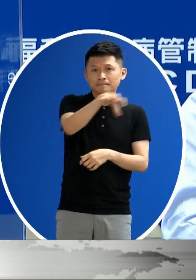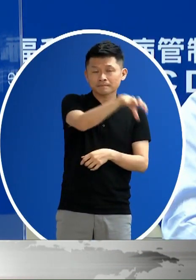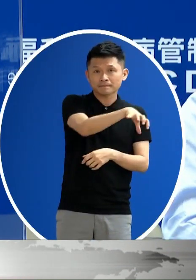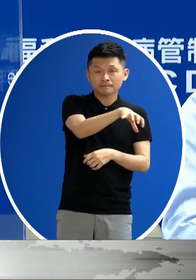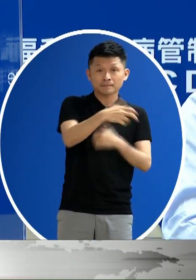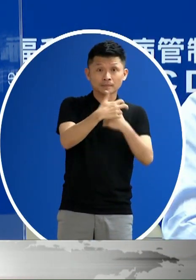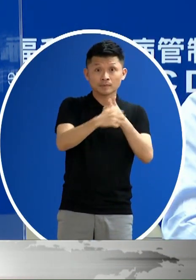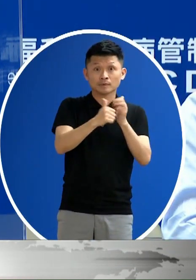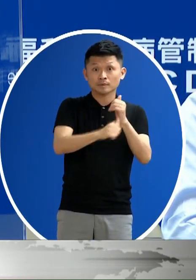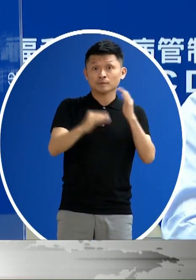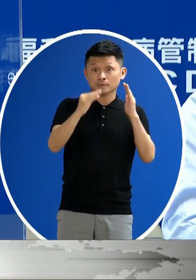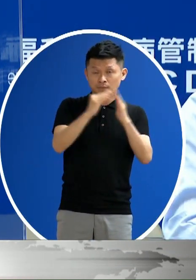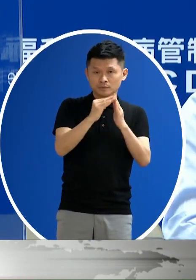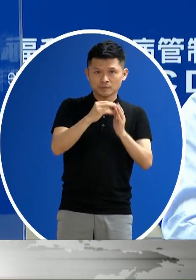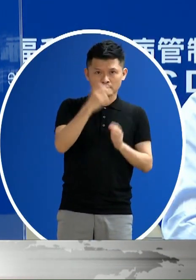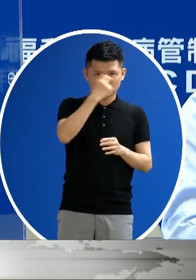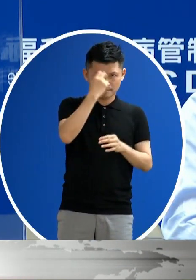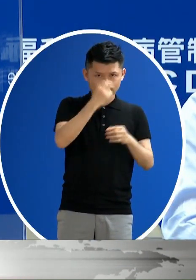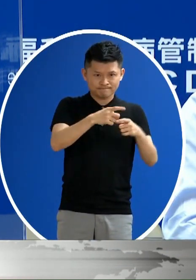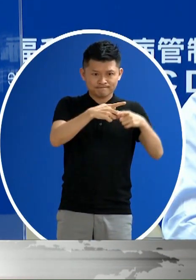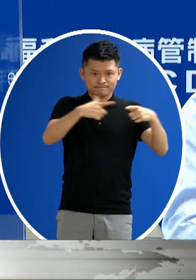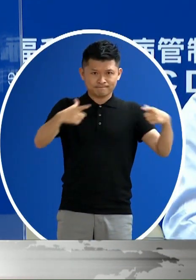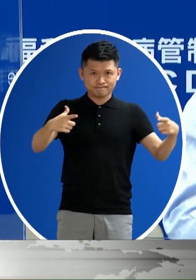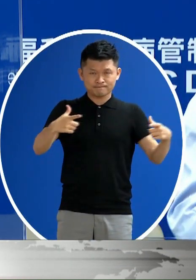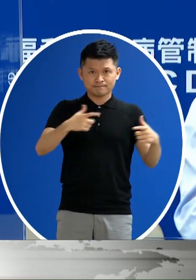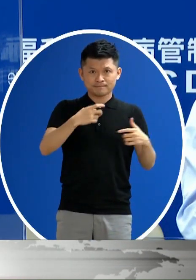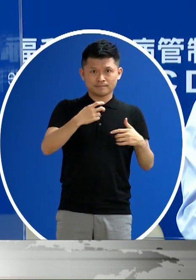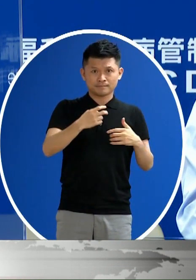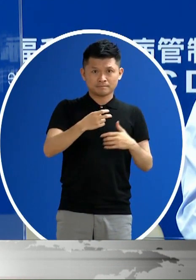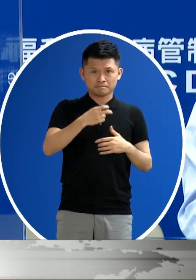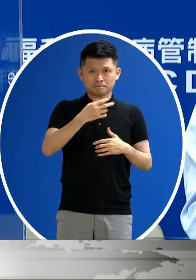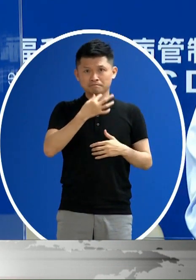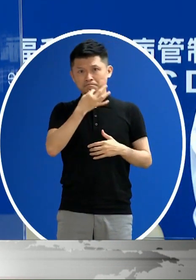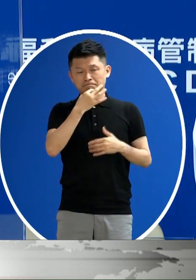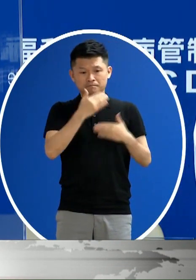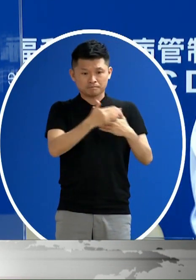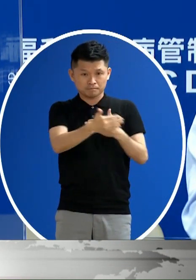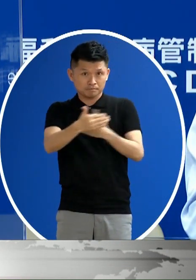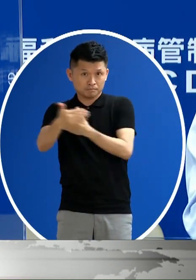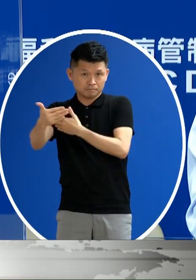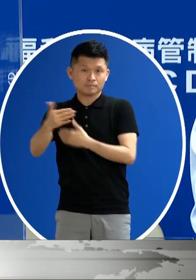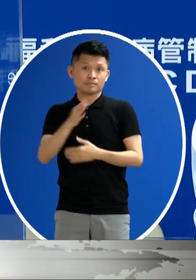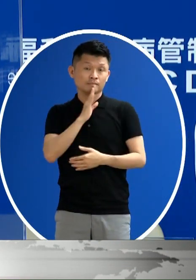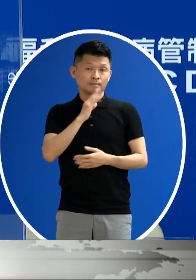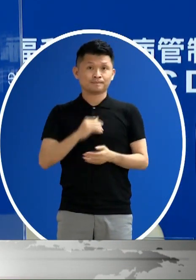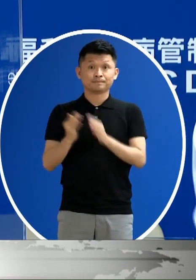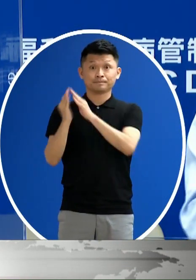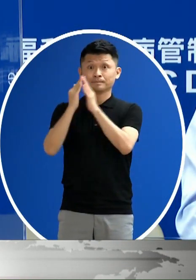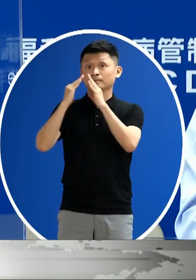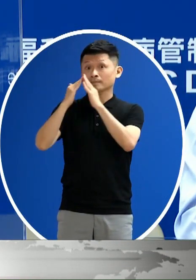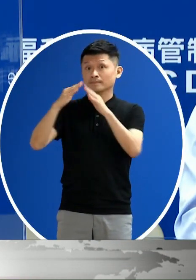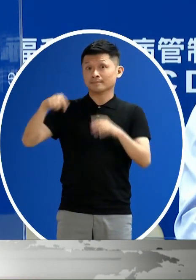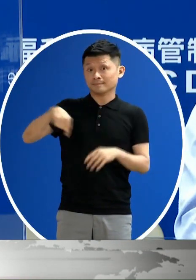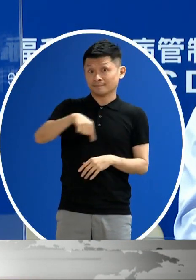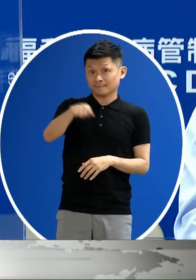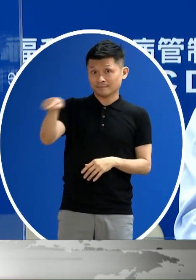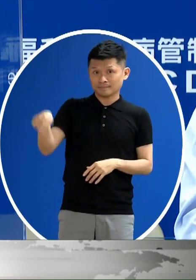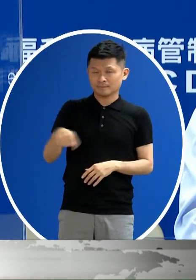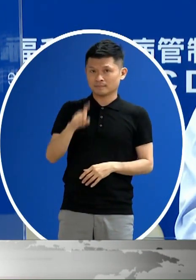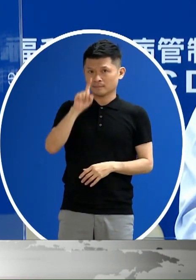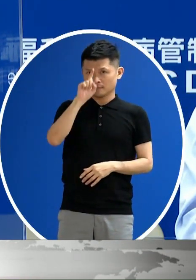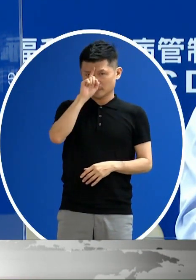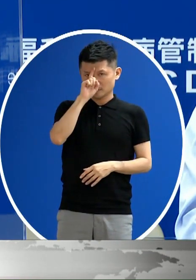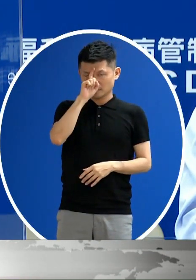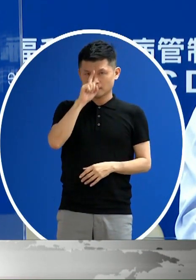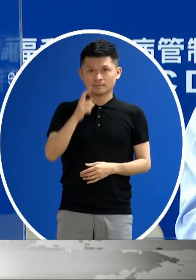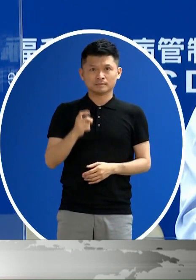crowd control. Patient visits will stop at hospitals and long-term care institutions, save for exceptions authorized by the center. Private